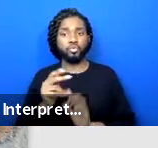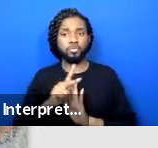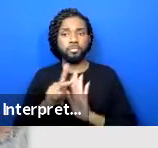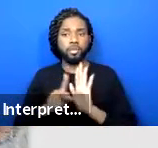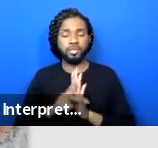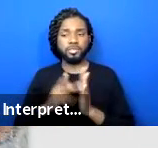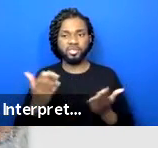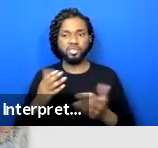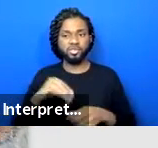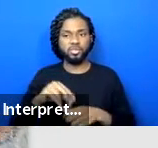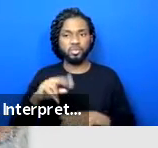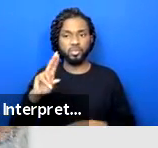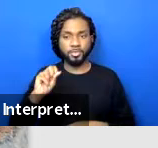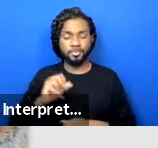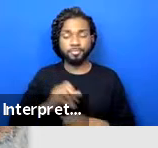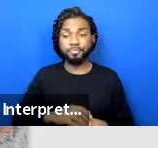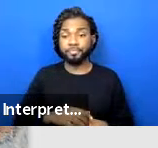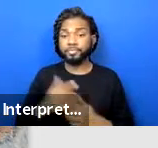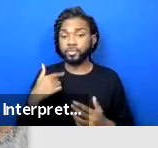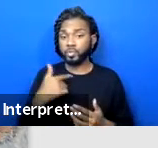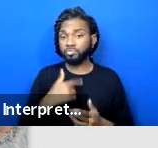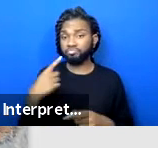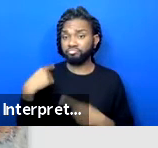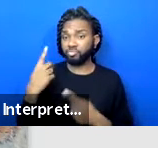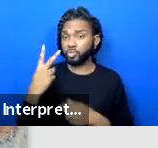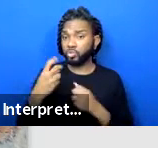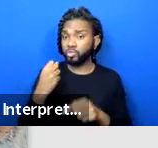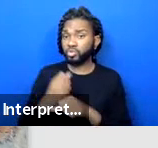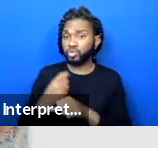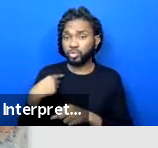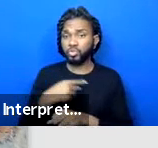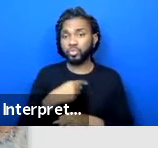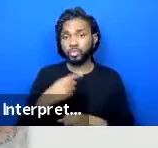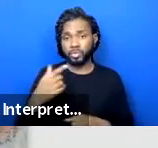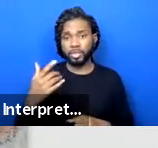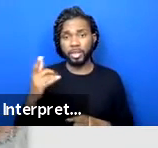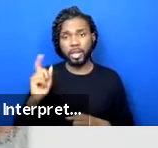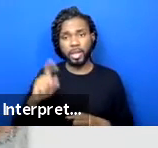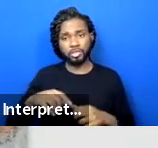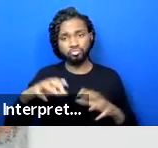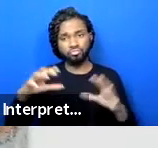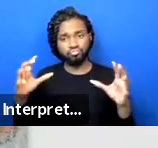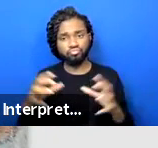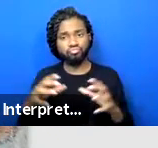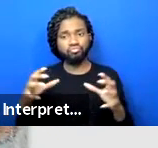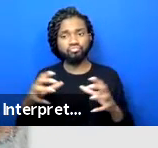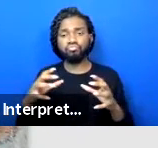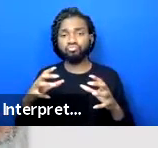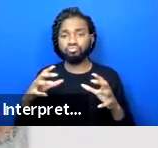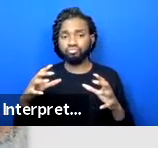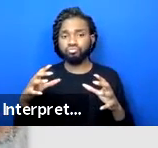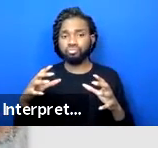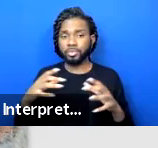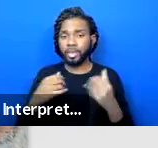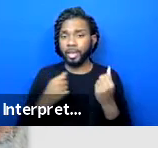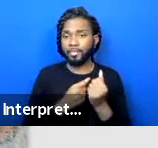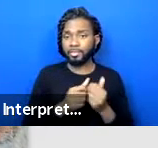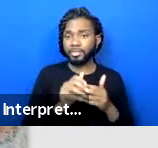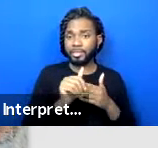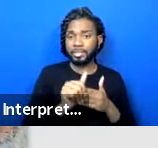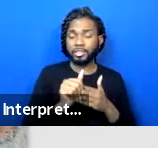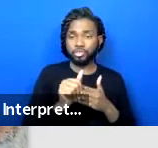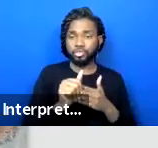nation. And we, for the last 2 years, we have had to convene the Advocacy Leadership Institute